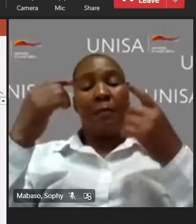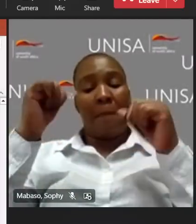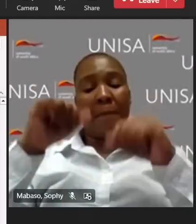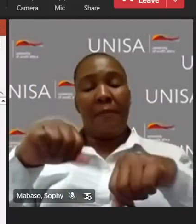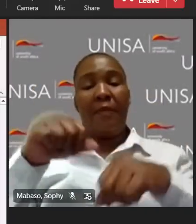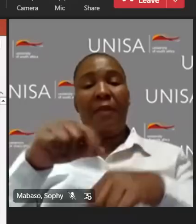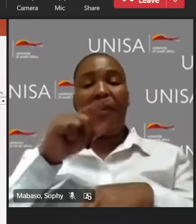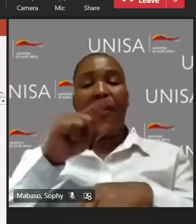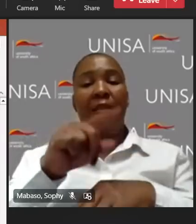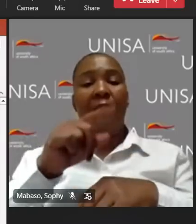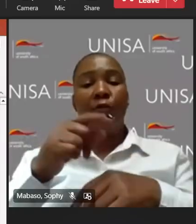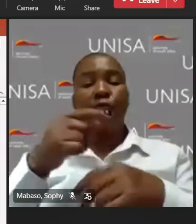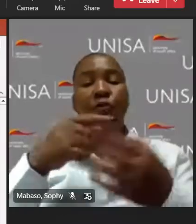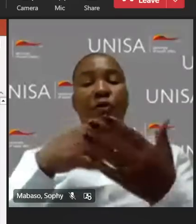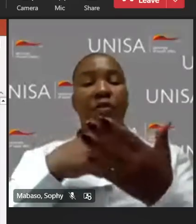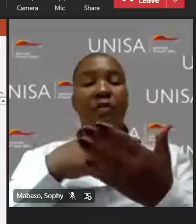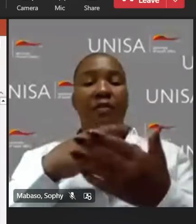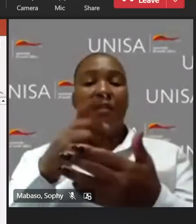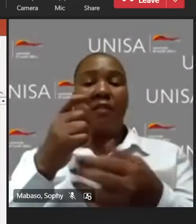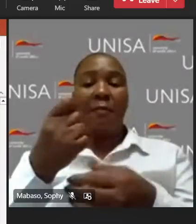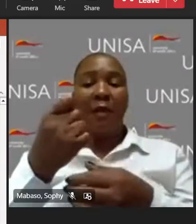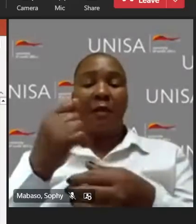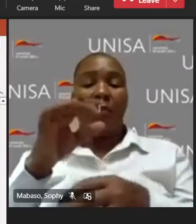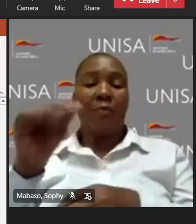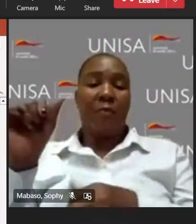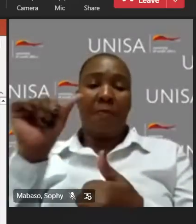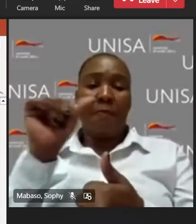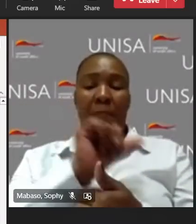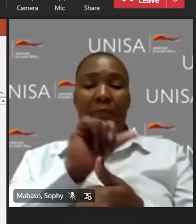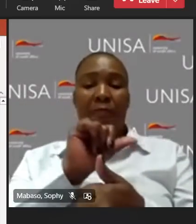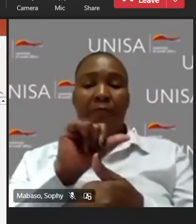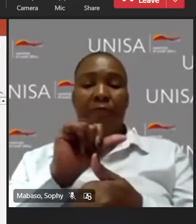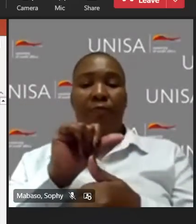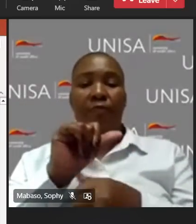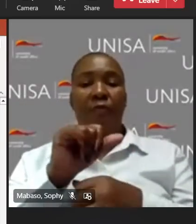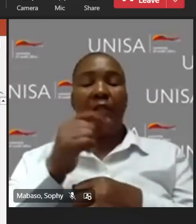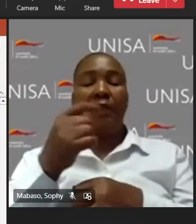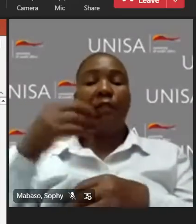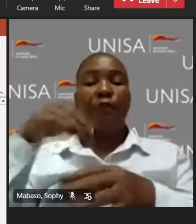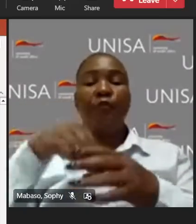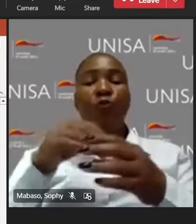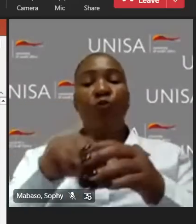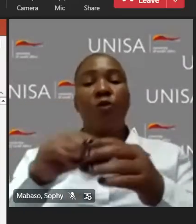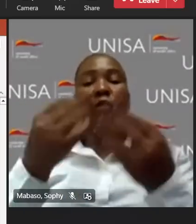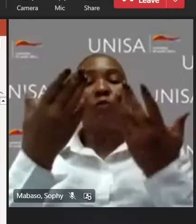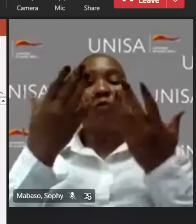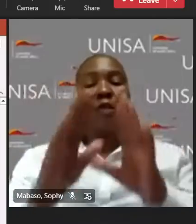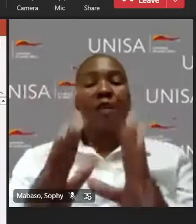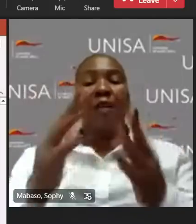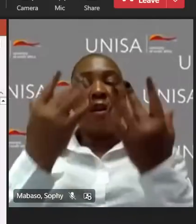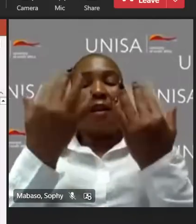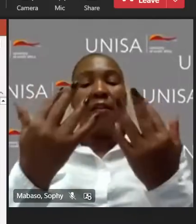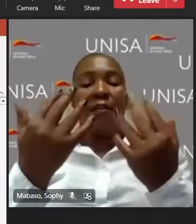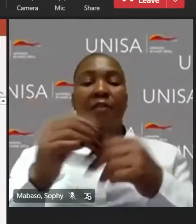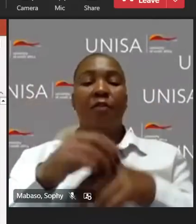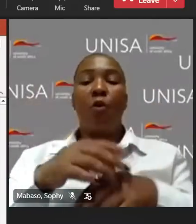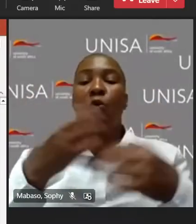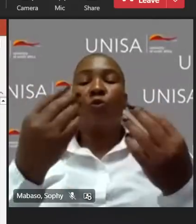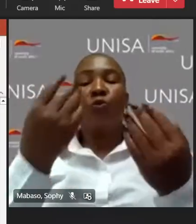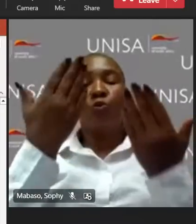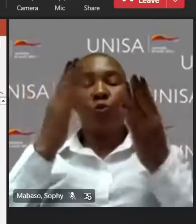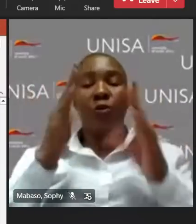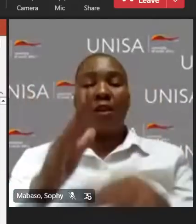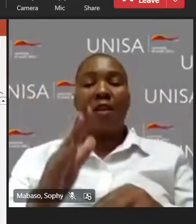refund the money that they paid into the student banking account. Okay, I can see that you see